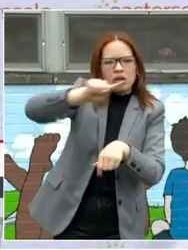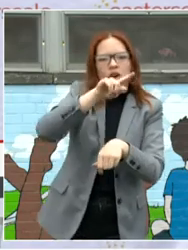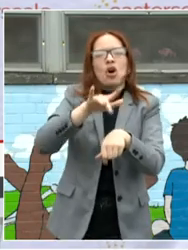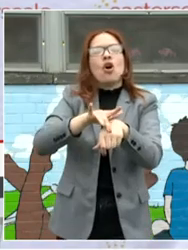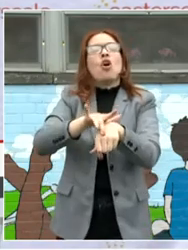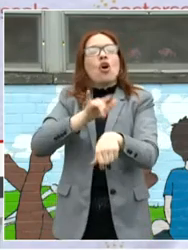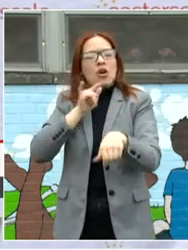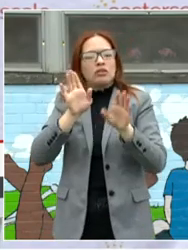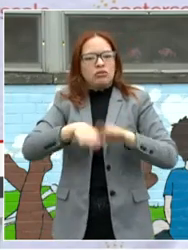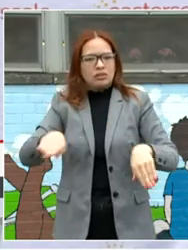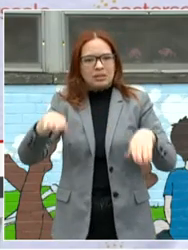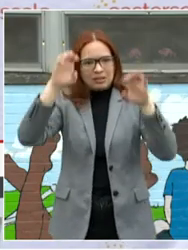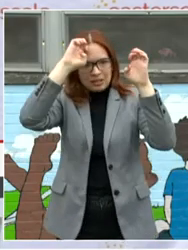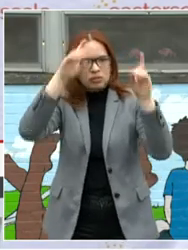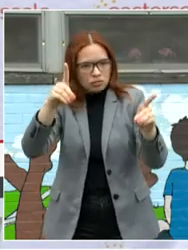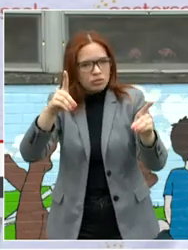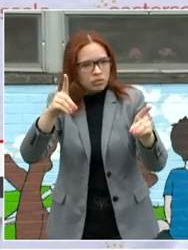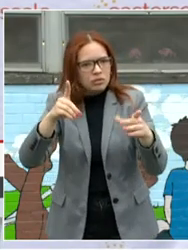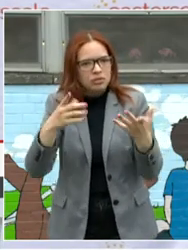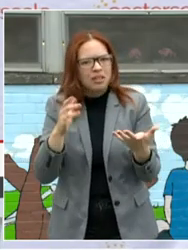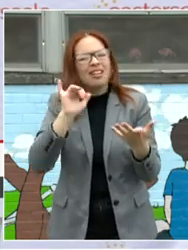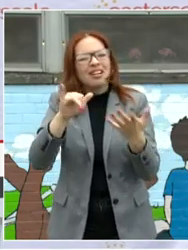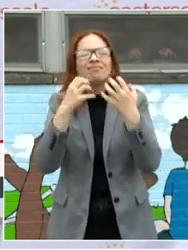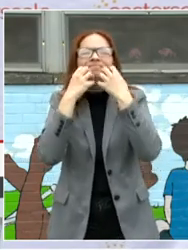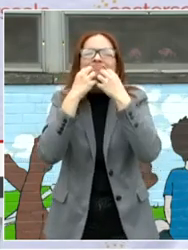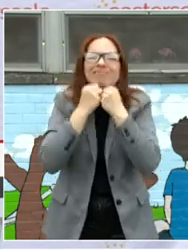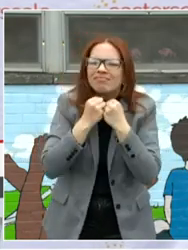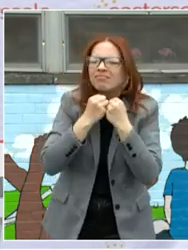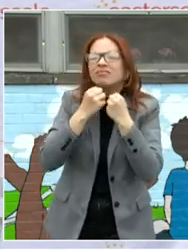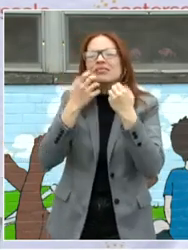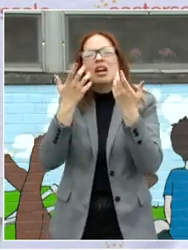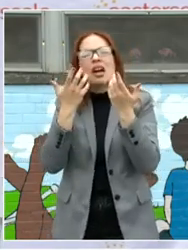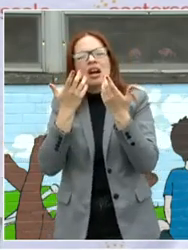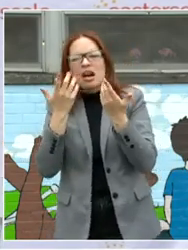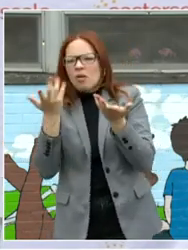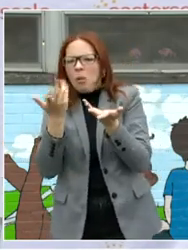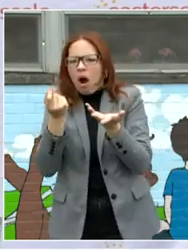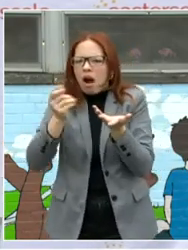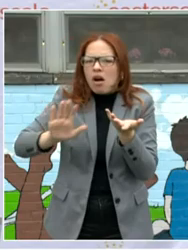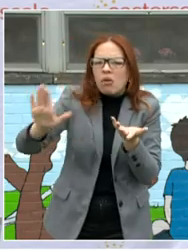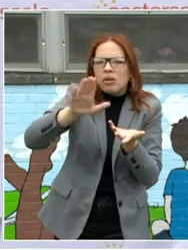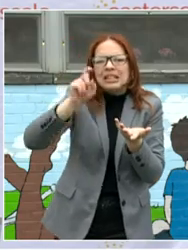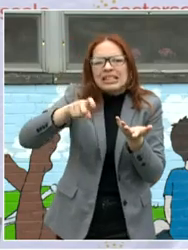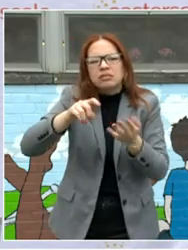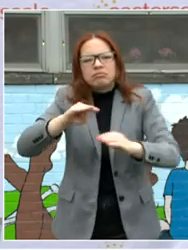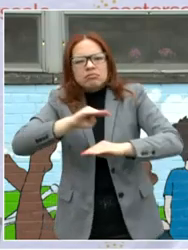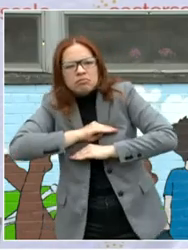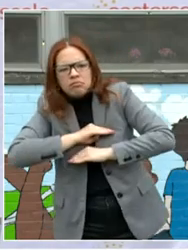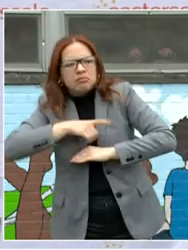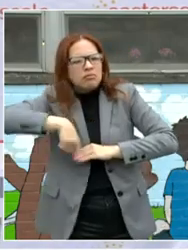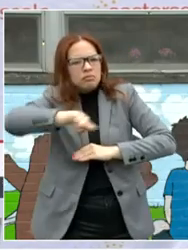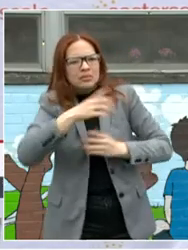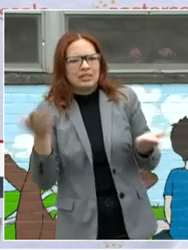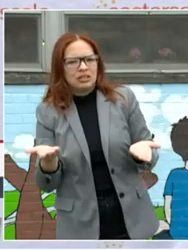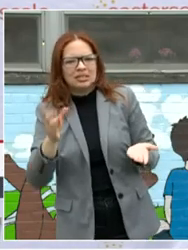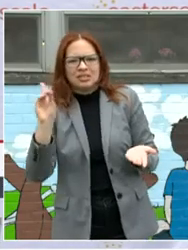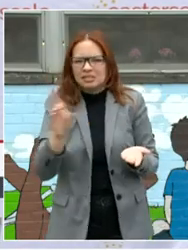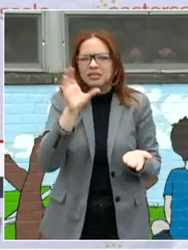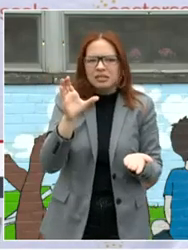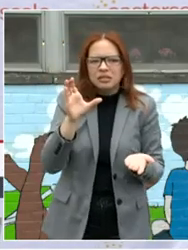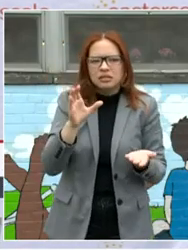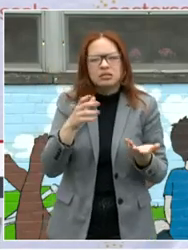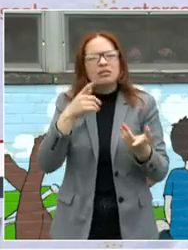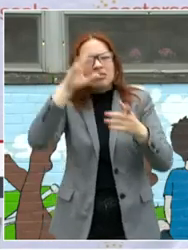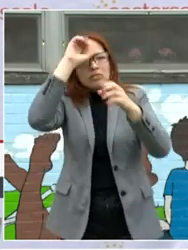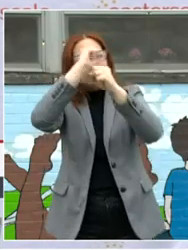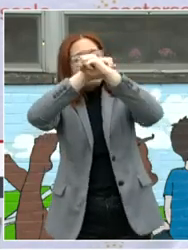core value of innovation to meet emerging needs. Our vision is to create a hopeful, inclusive community